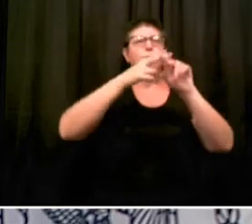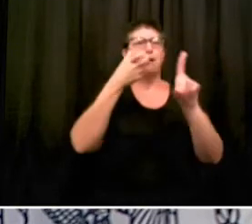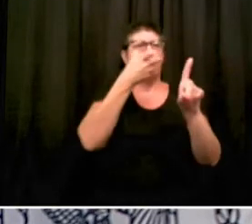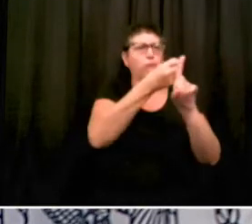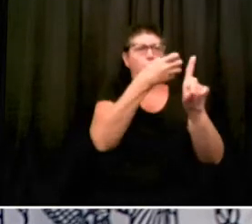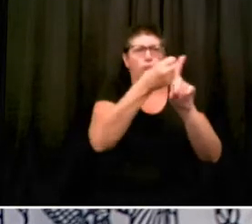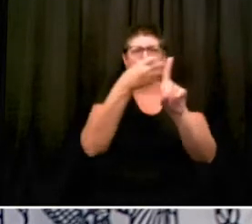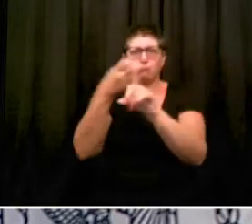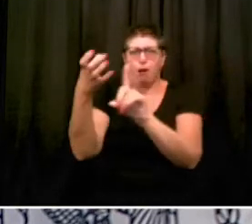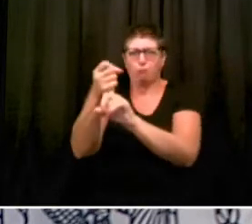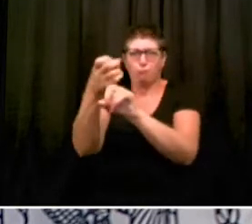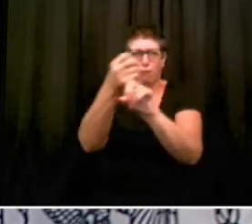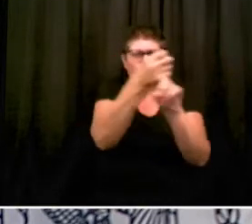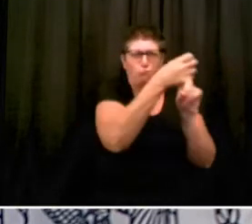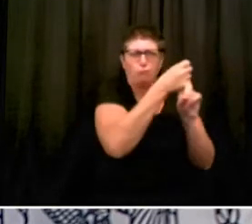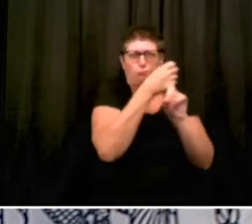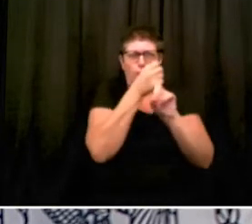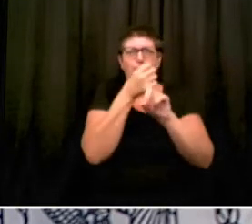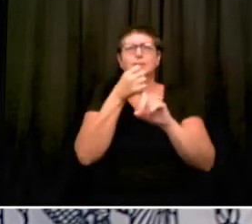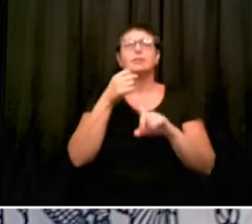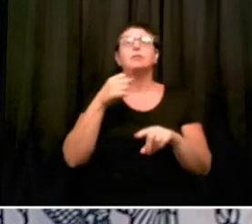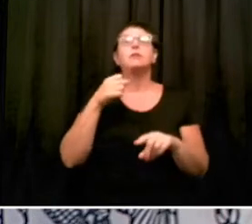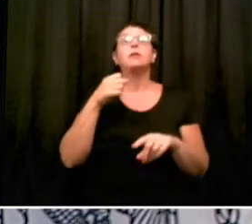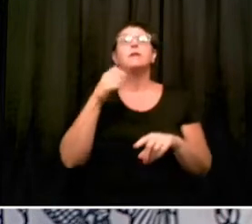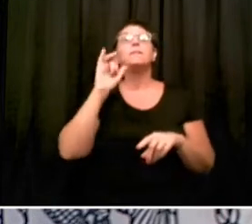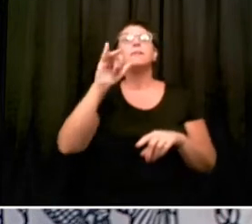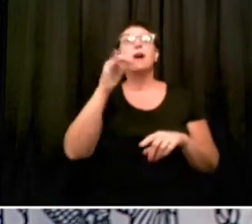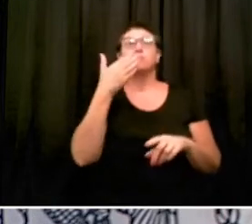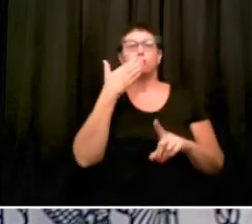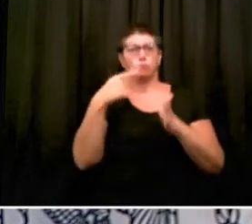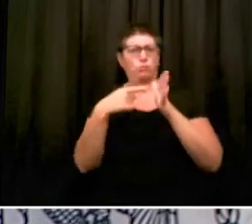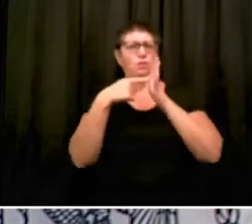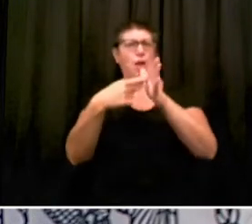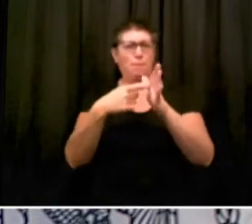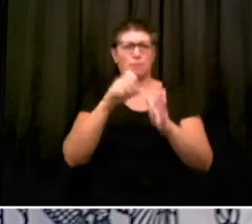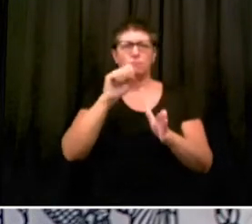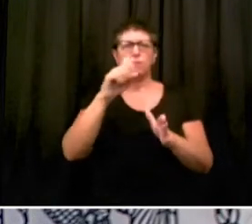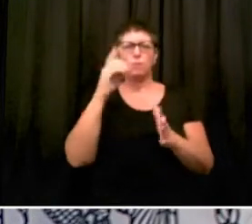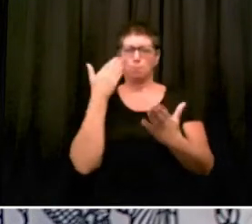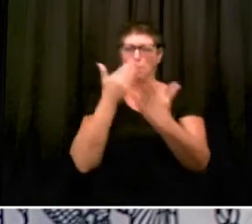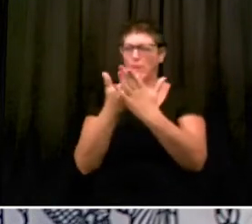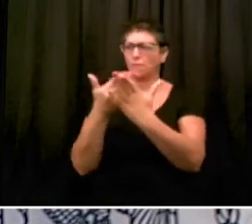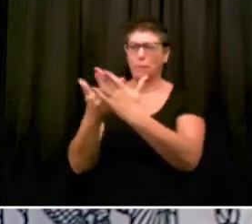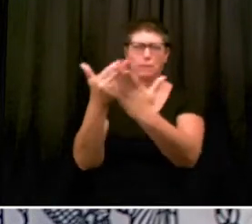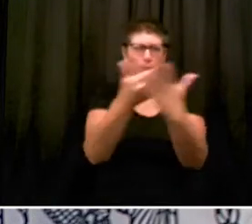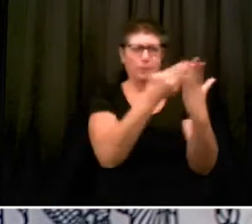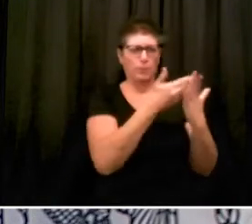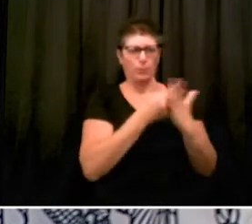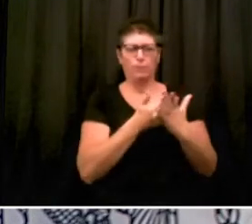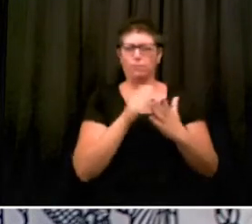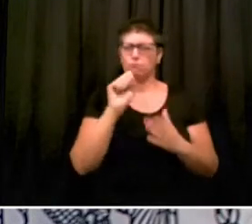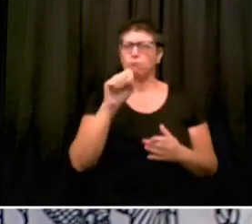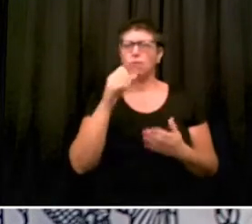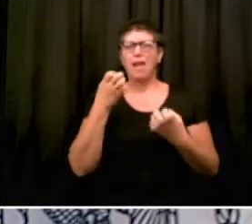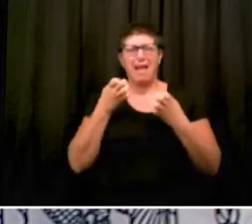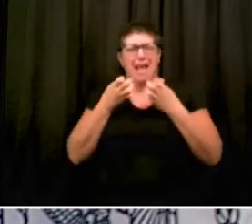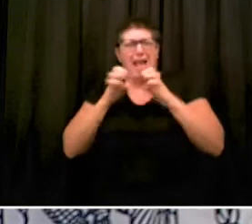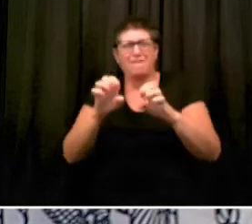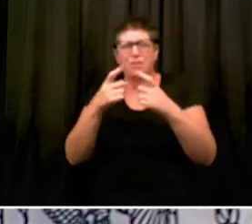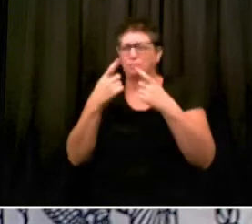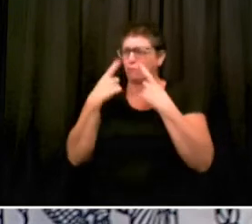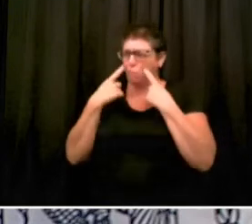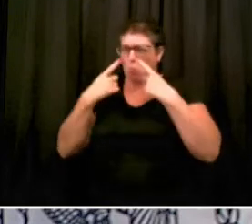a crucial indicator. Again, court system beginning to move. We need that to move even more, so there'll be more consequences.